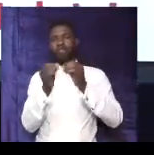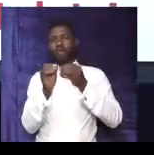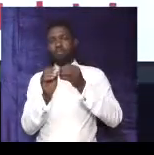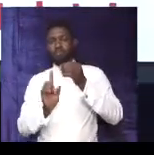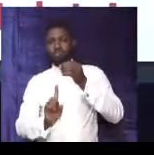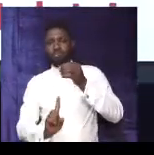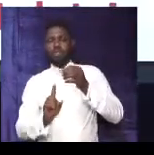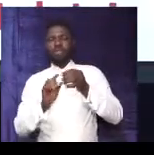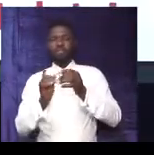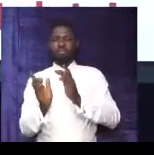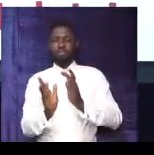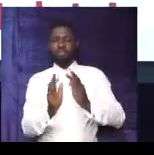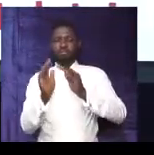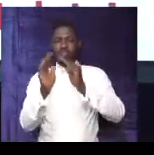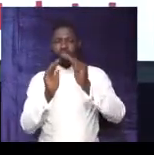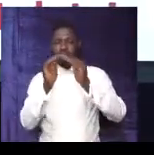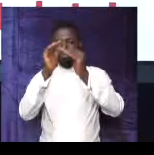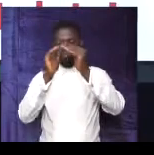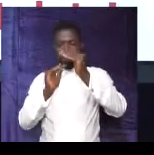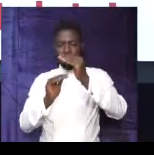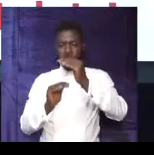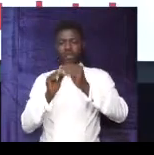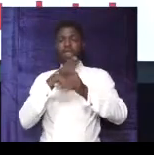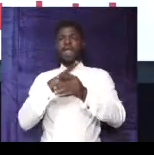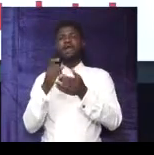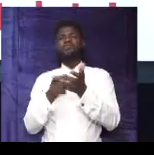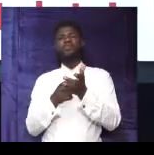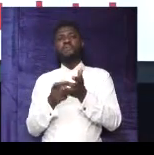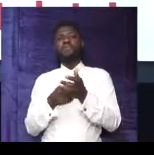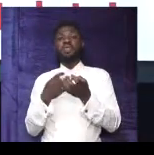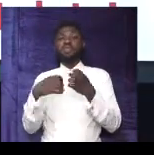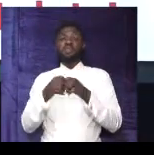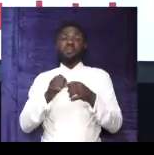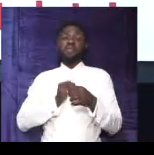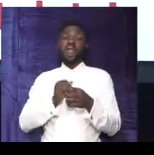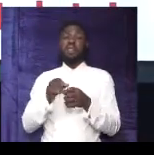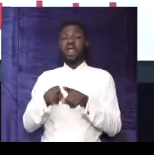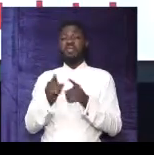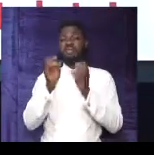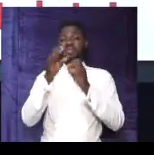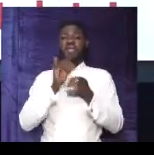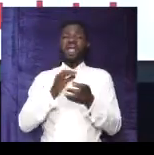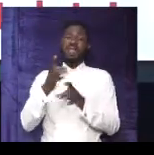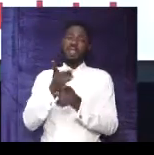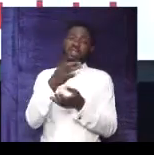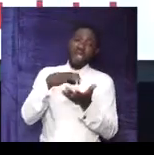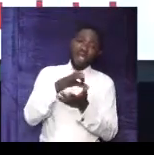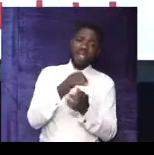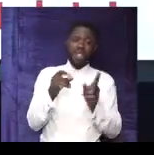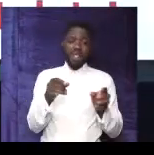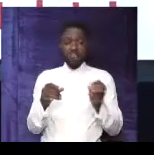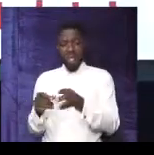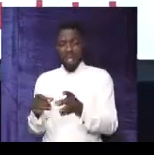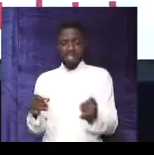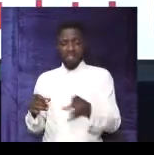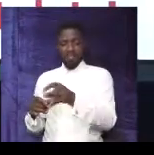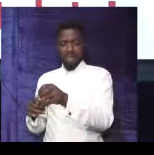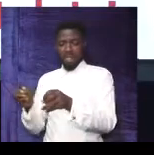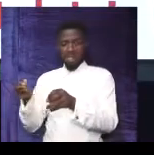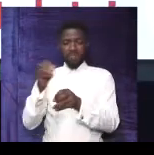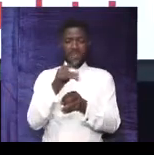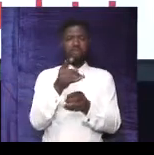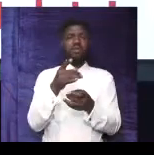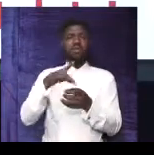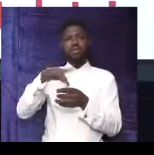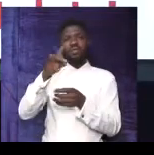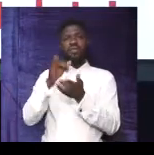below, and then you have to start arranging, and then you add everything. And sometimes even I as a teacher, I get confused. Do I put it under this one or do I put it under this